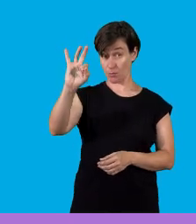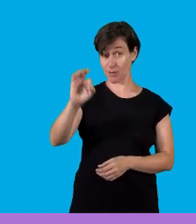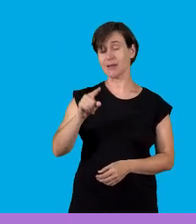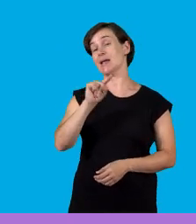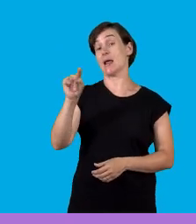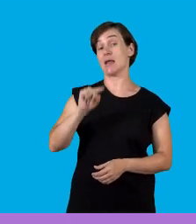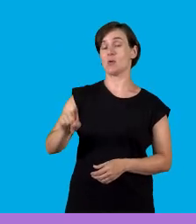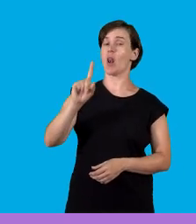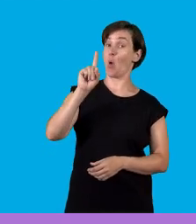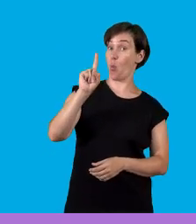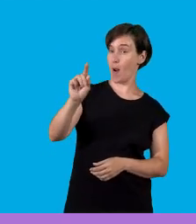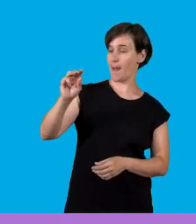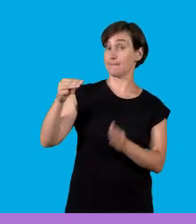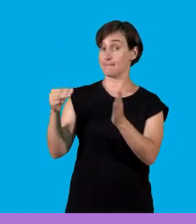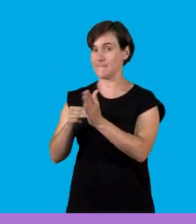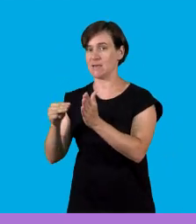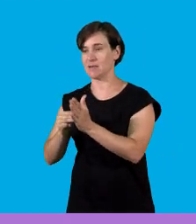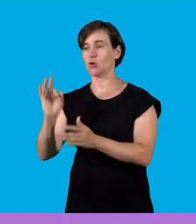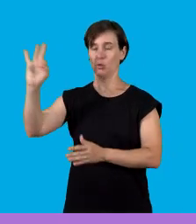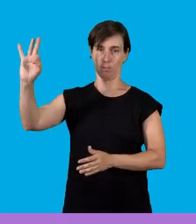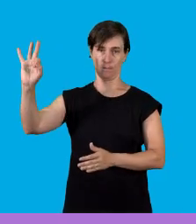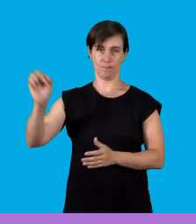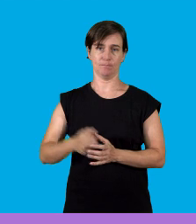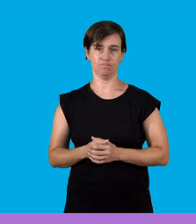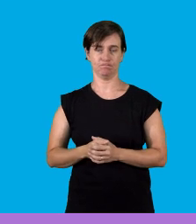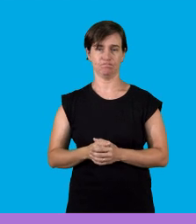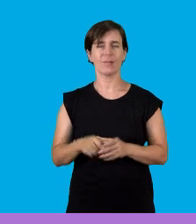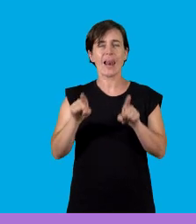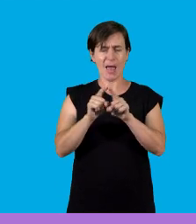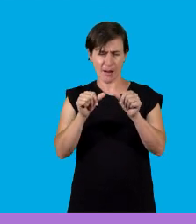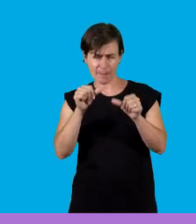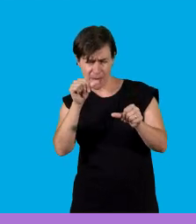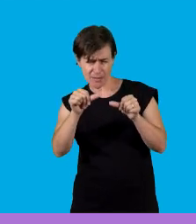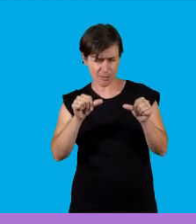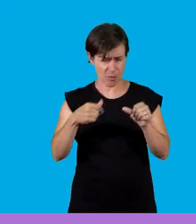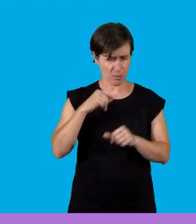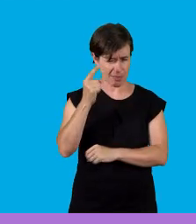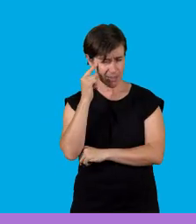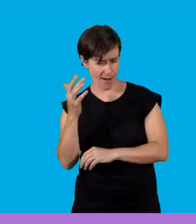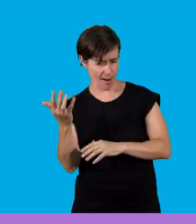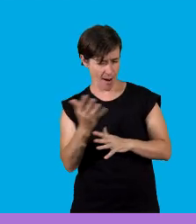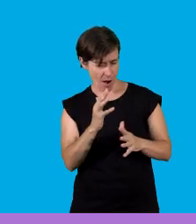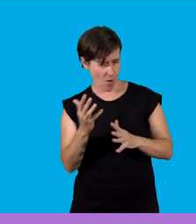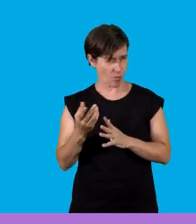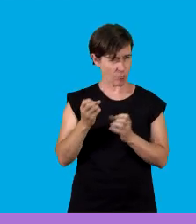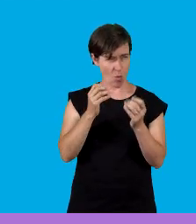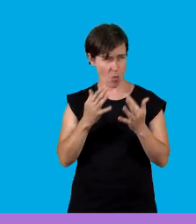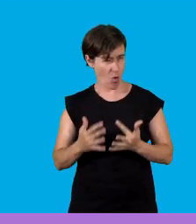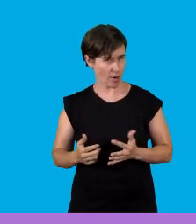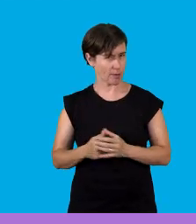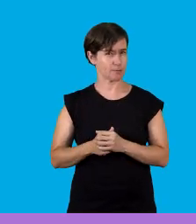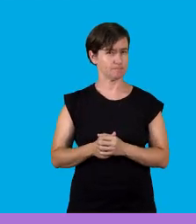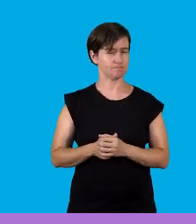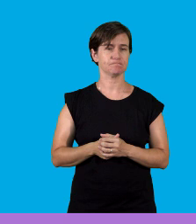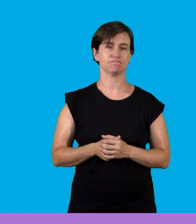equals 1 cubic meter. Now, remember, it's like building a puzzle. We have all the pieces here. We must put it together. Okay, now